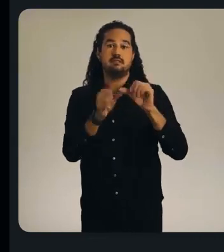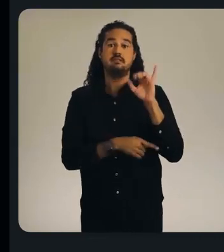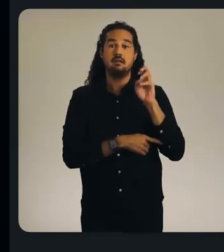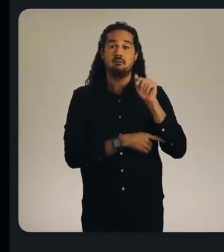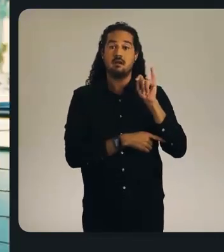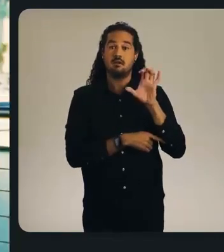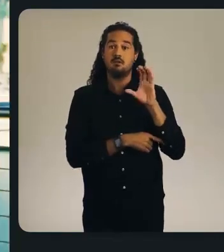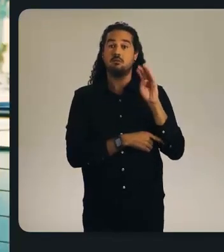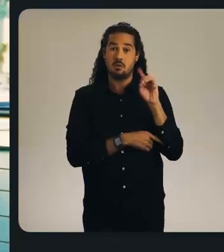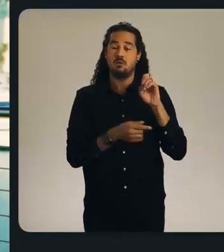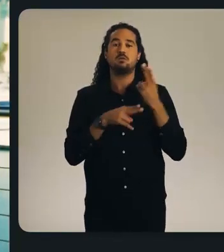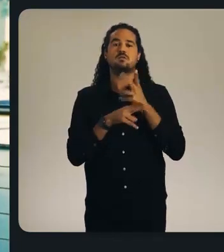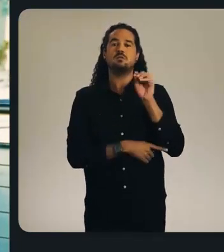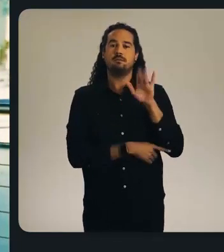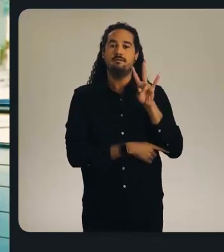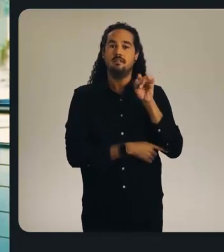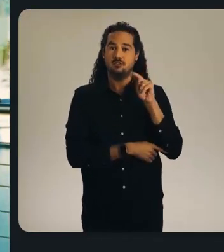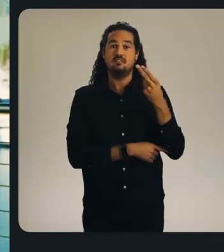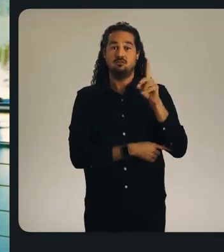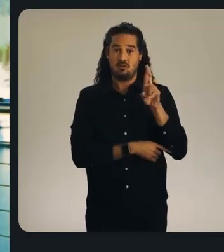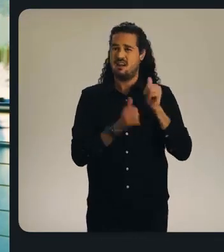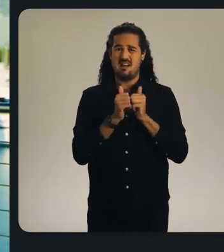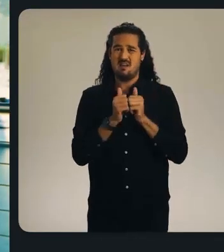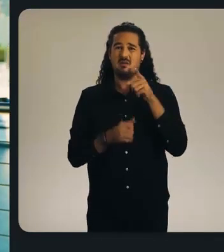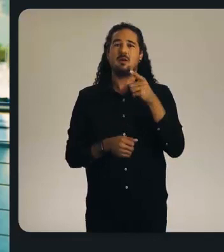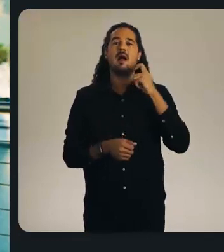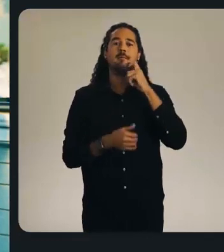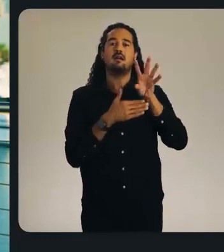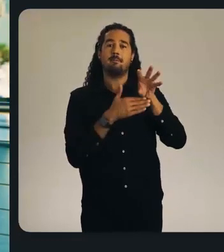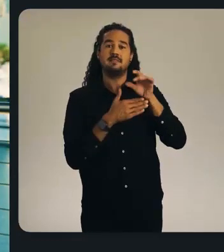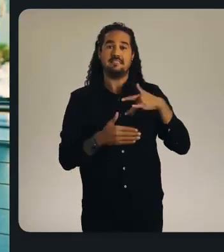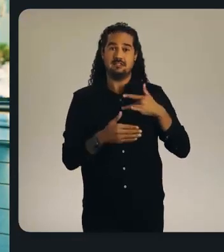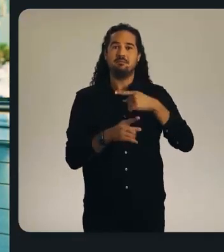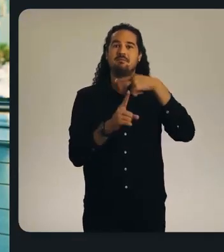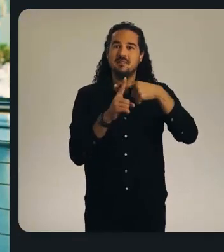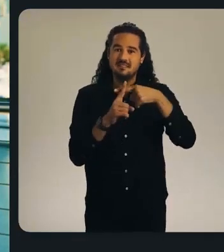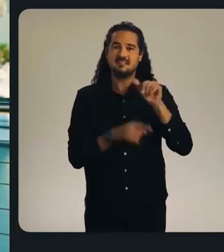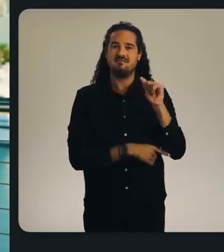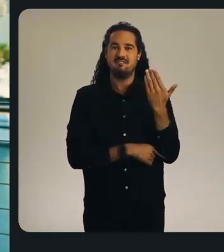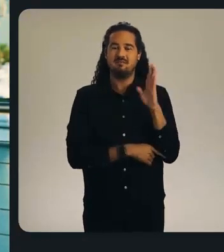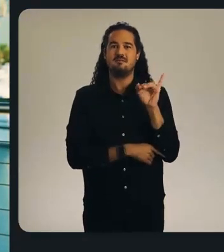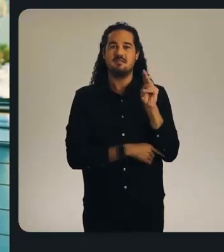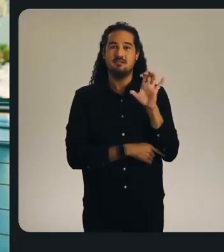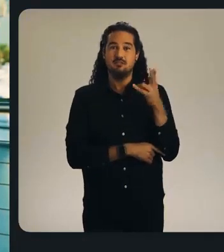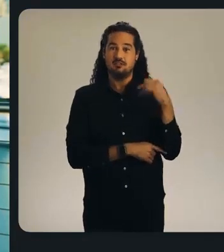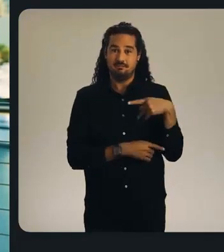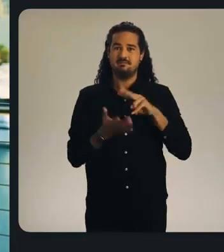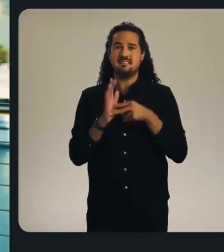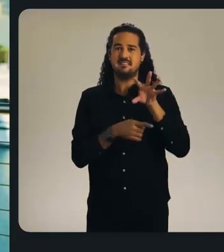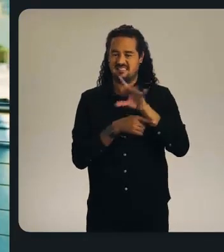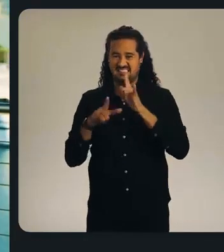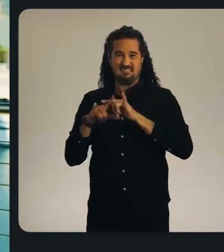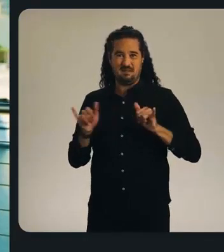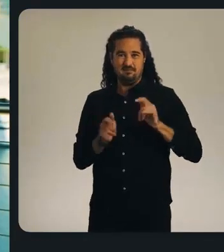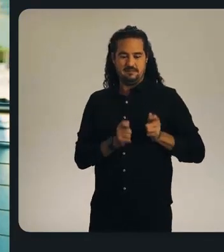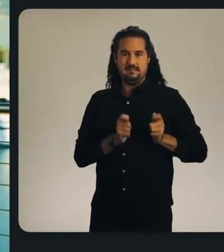Vision HDR. This is enabled by our Apple custom sensor and the incredible power of A15 Bionic, which grades each frame in Dolby Vision live